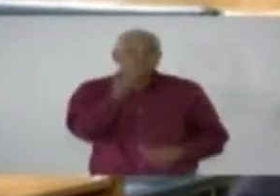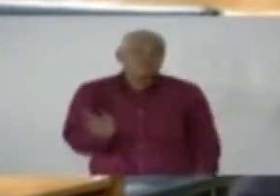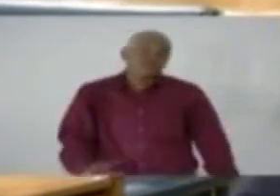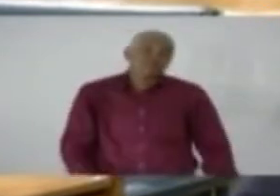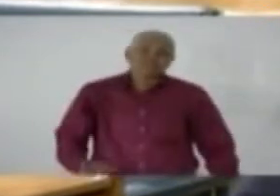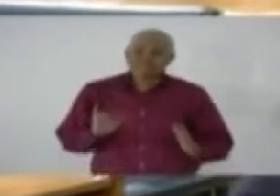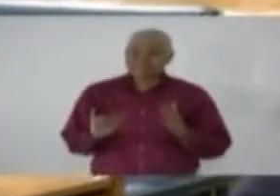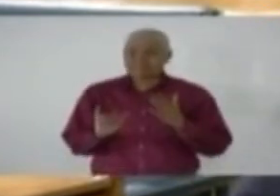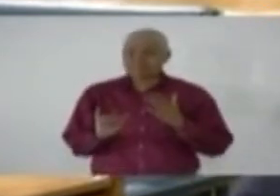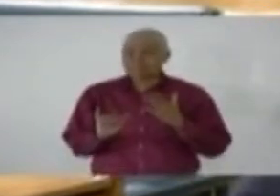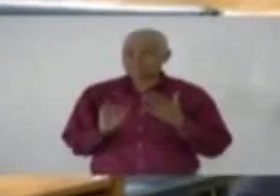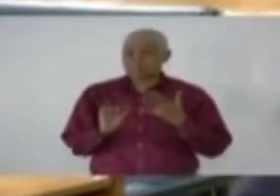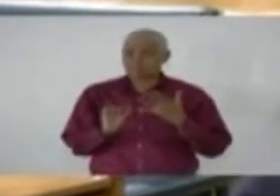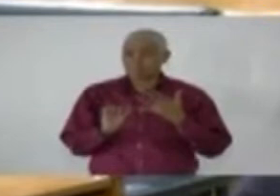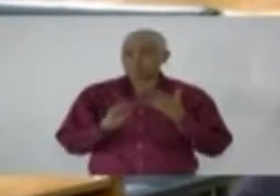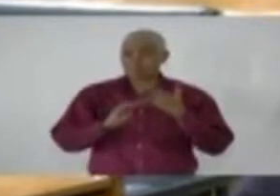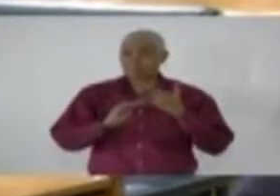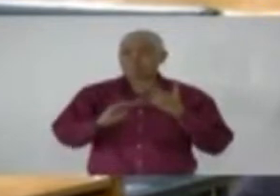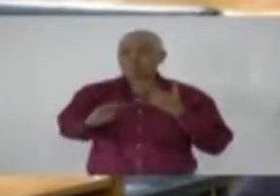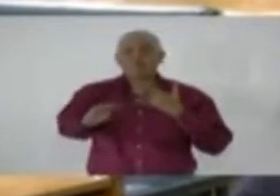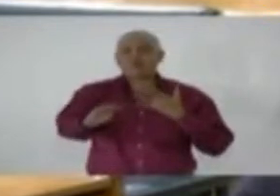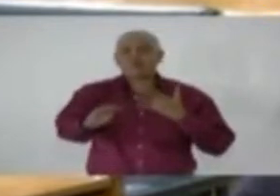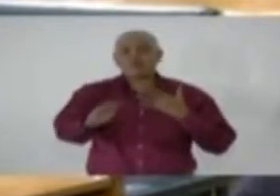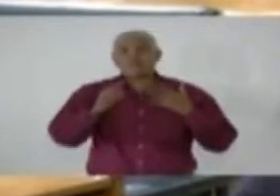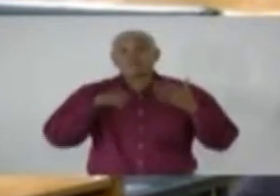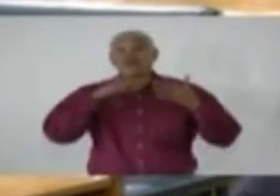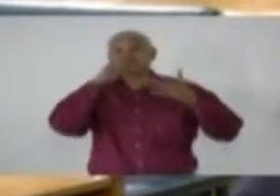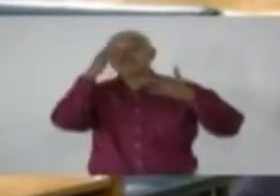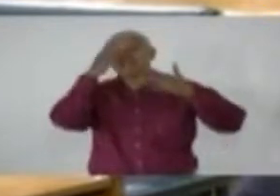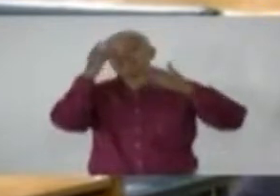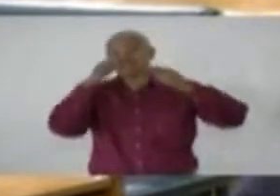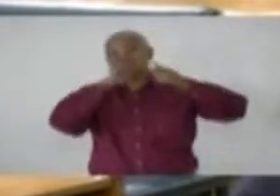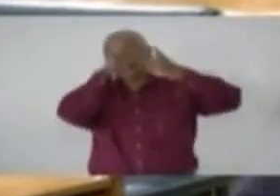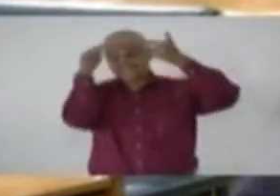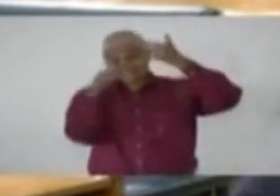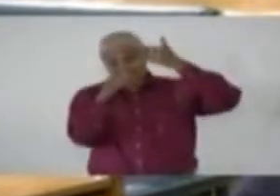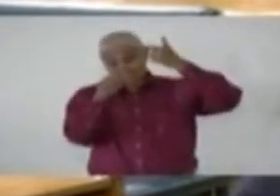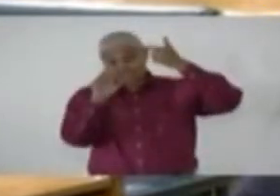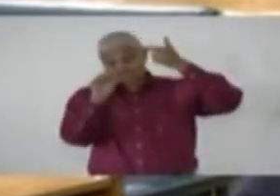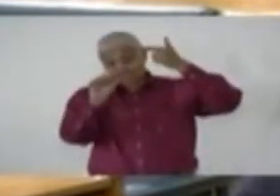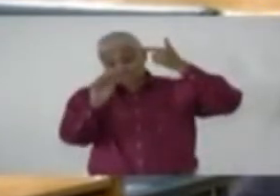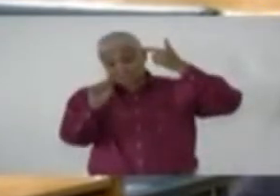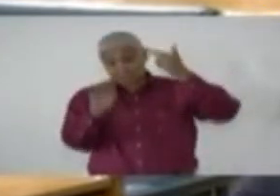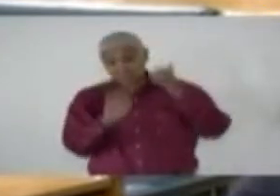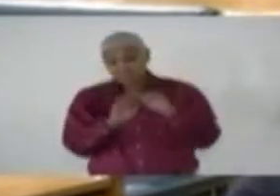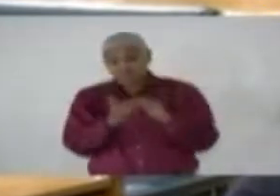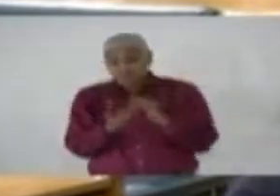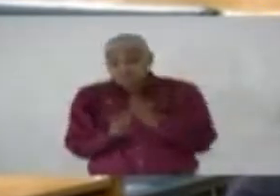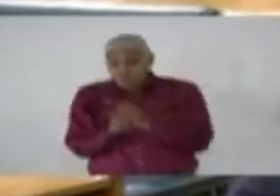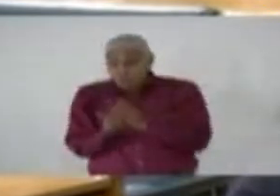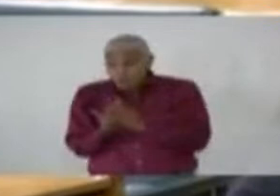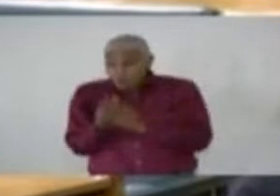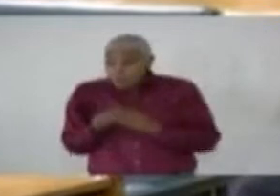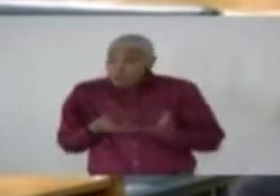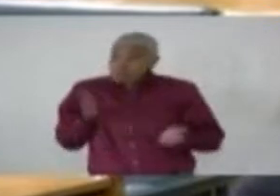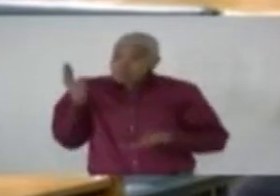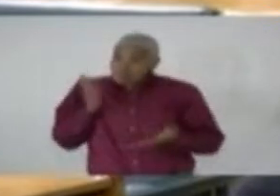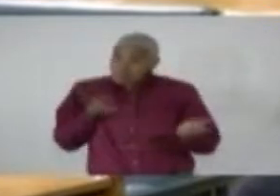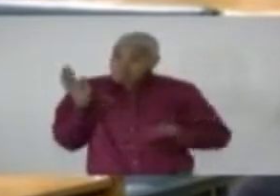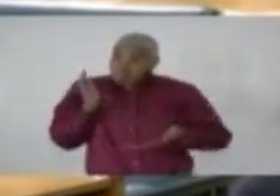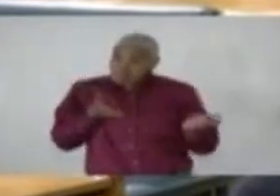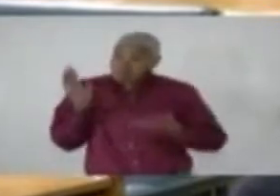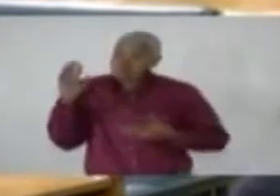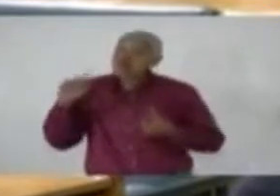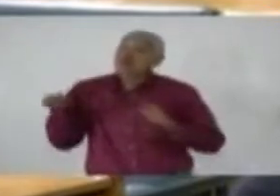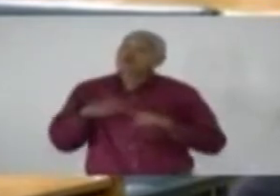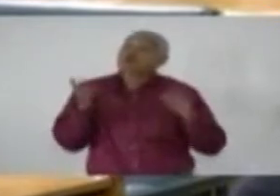real interest is go to the denominator, grow the GDP, export a lot more. And when